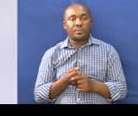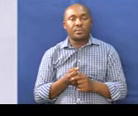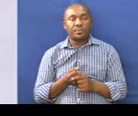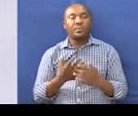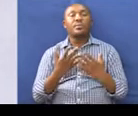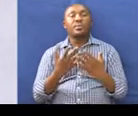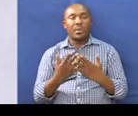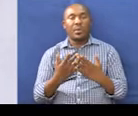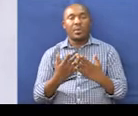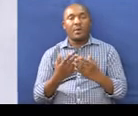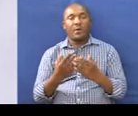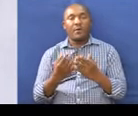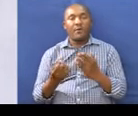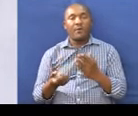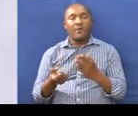followed by